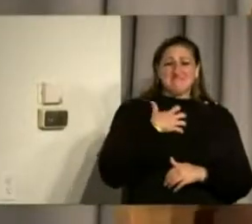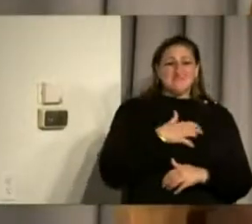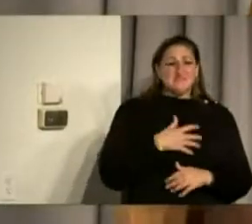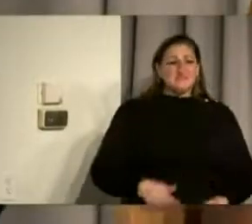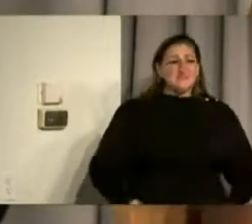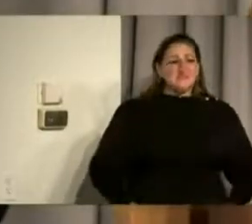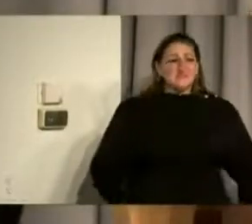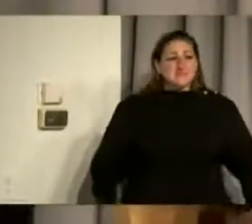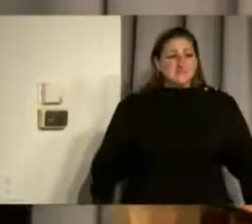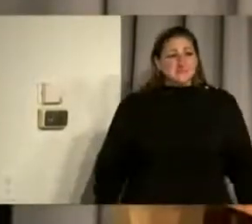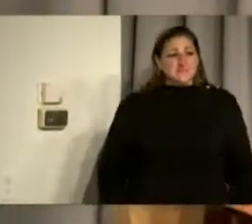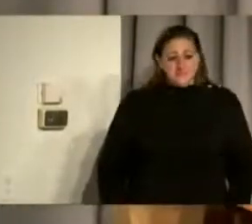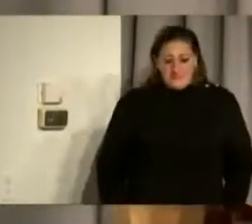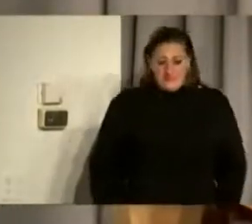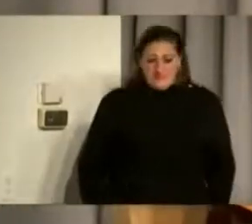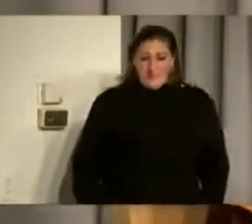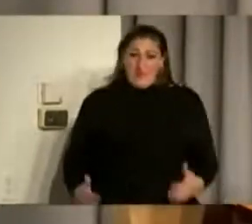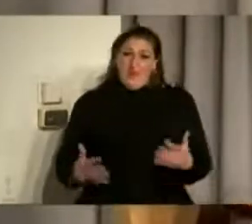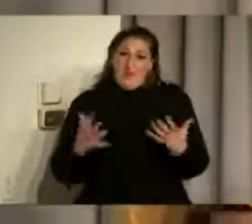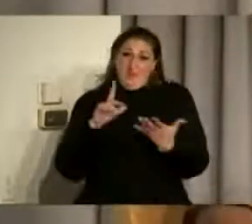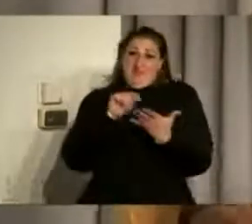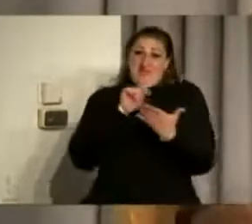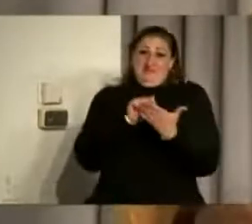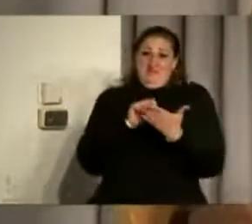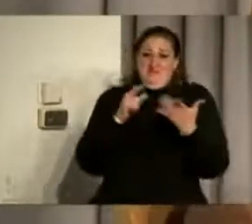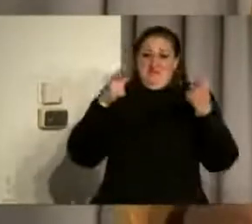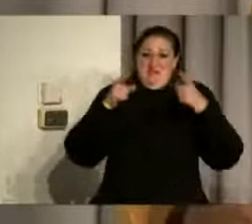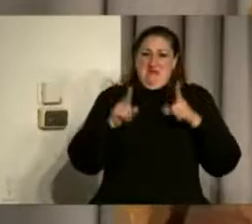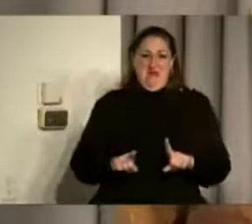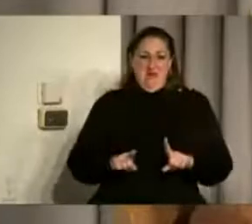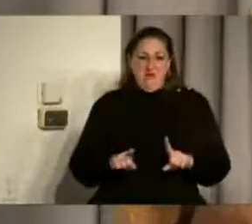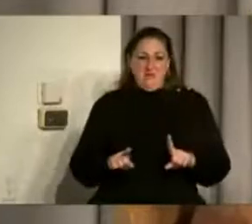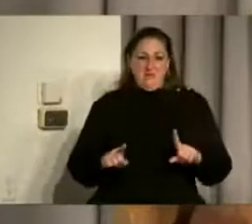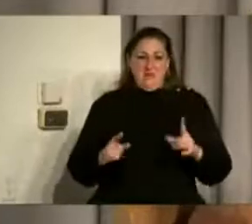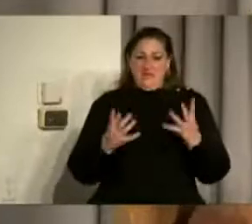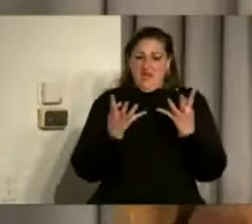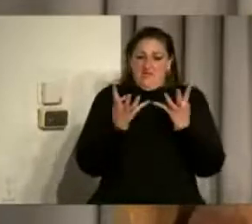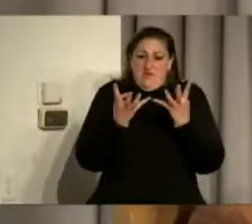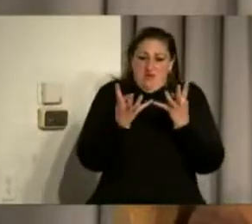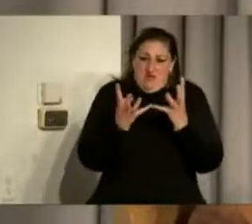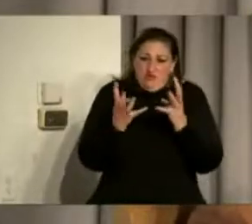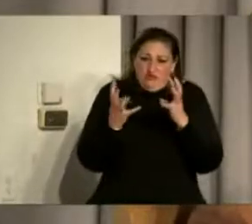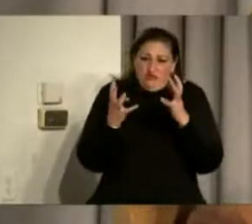There was a point where they had them surrounded.